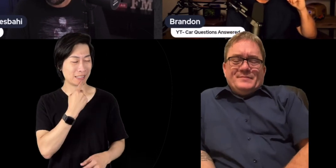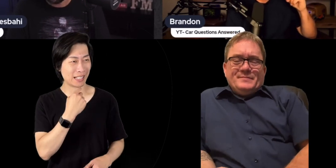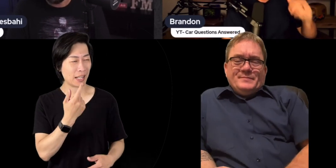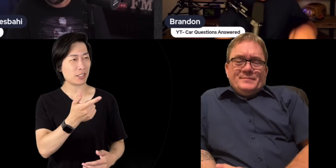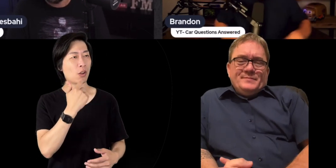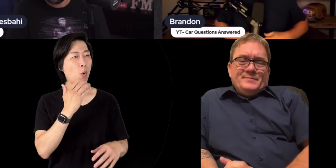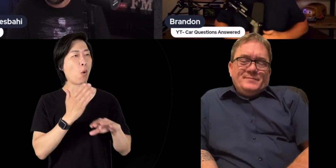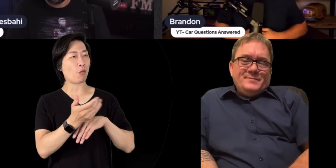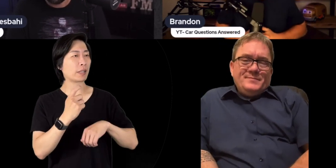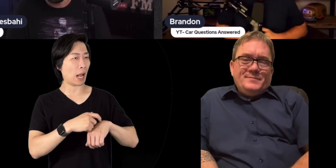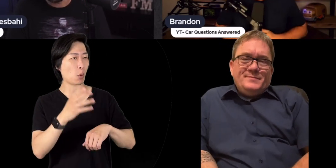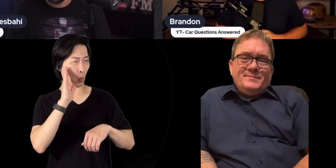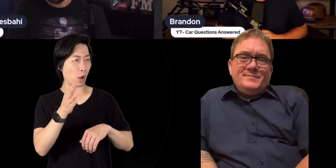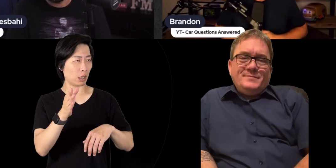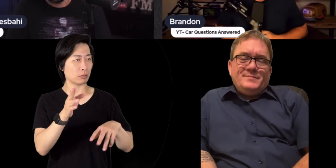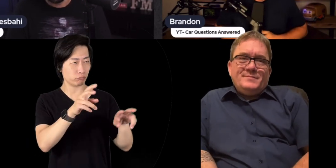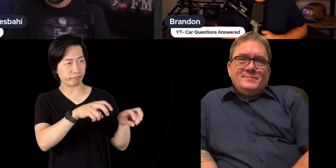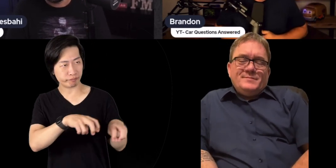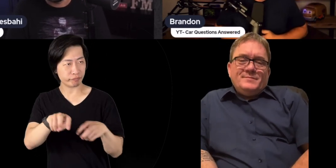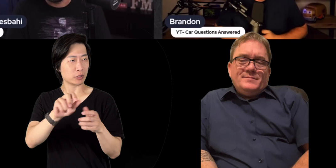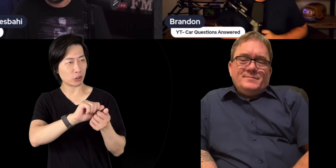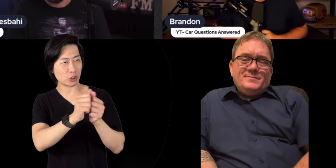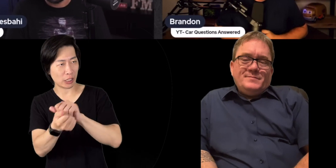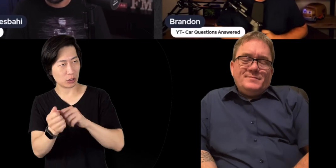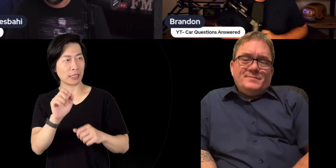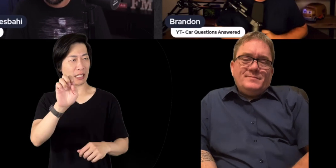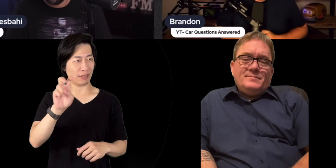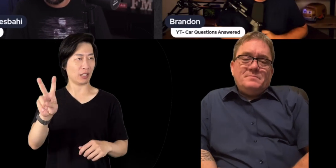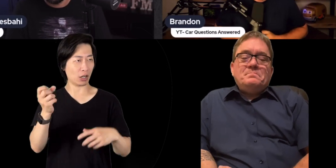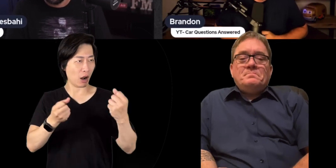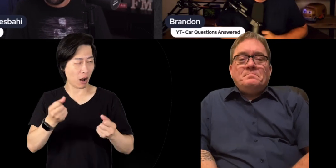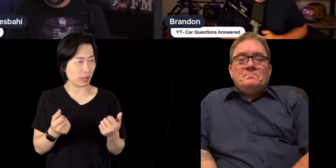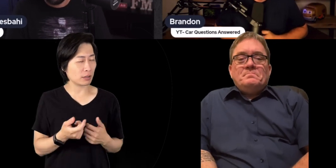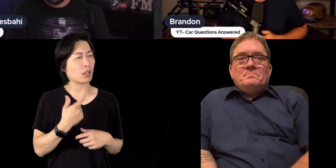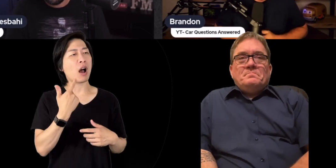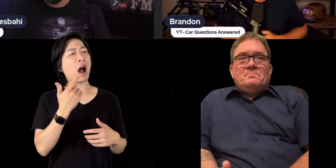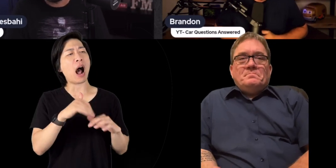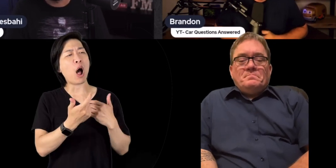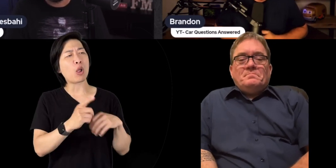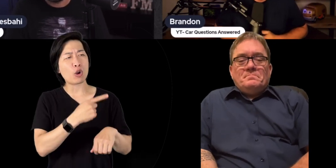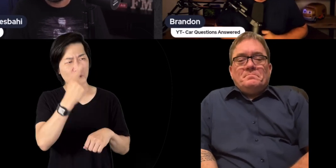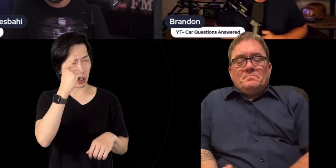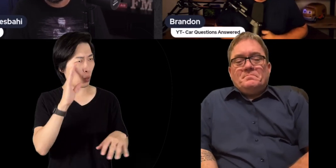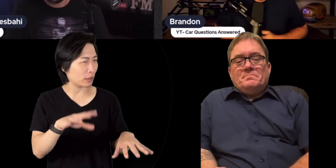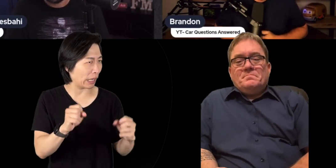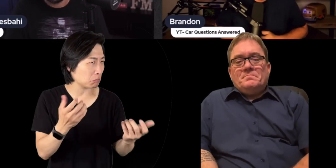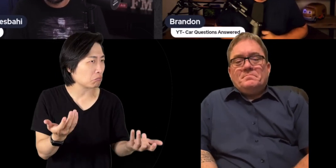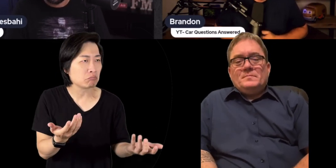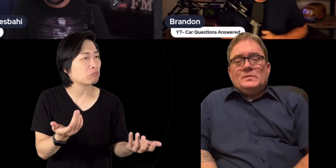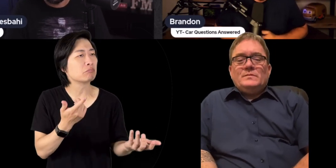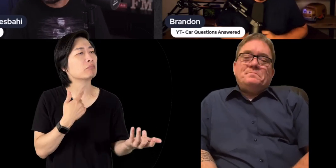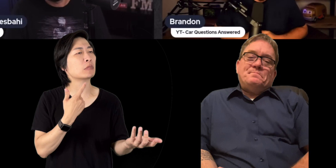one comment you made is that you think over time we're likely going to go EV. How long do you think that's going to